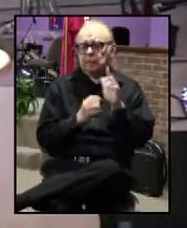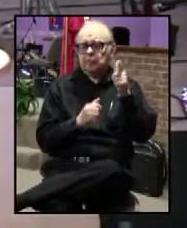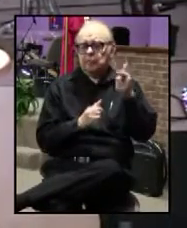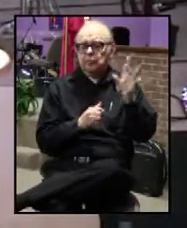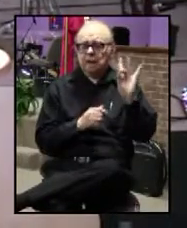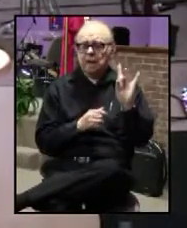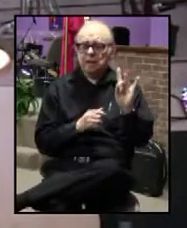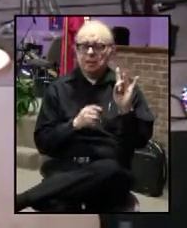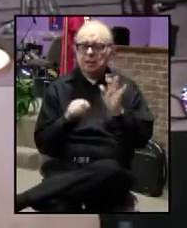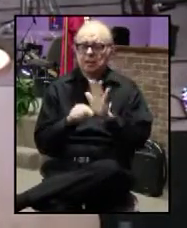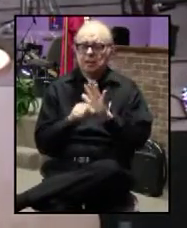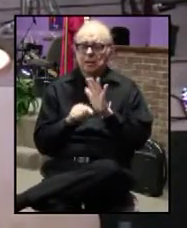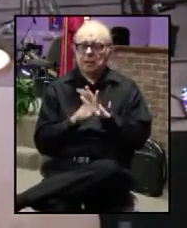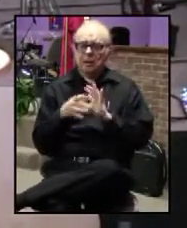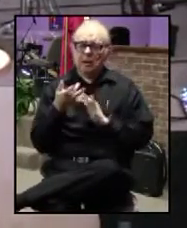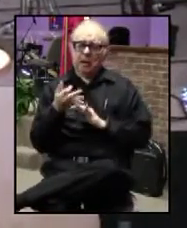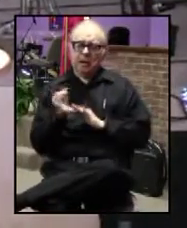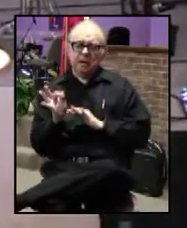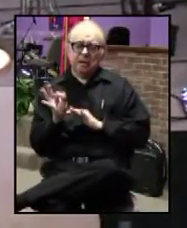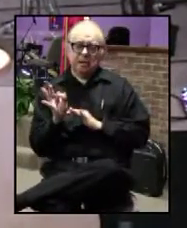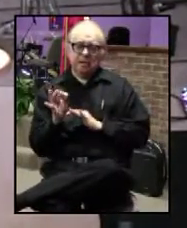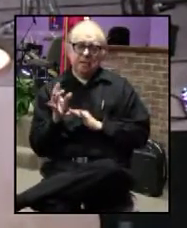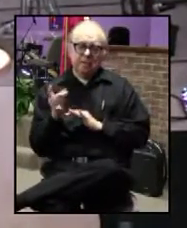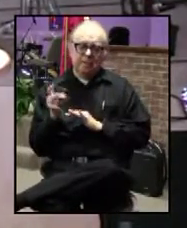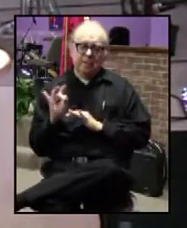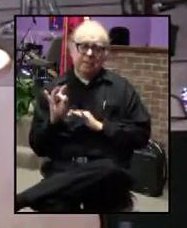28, verses 18 through 20.